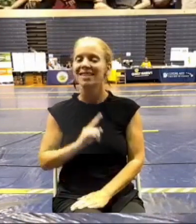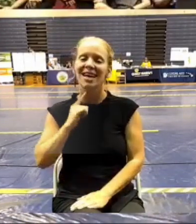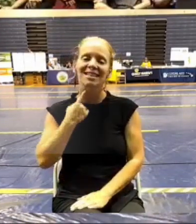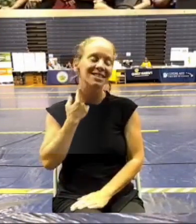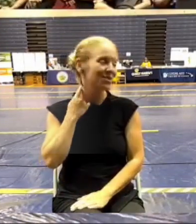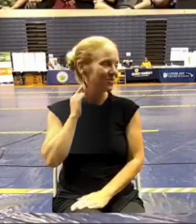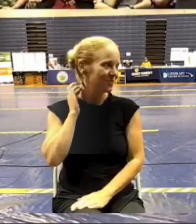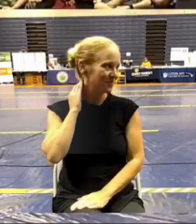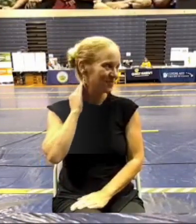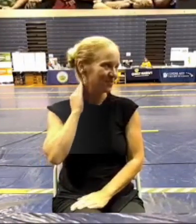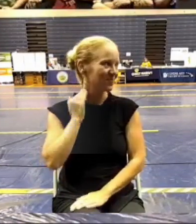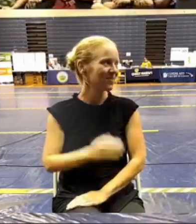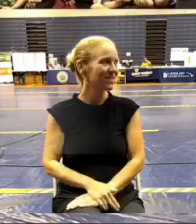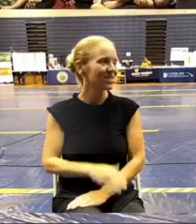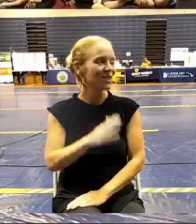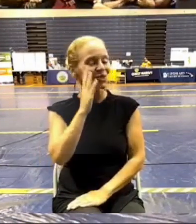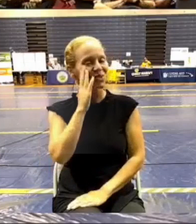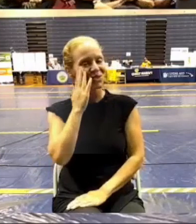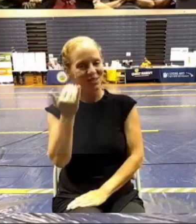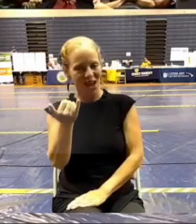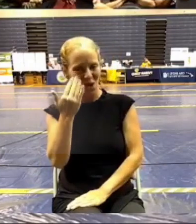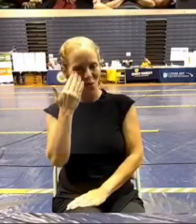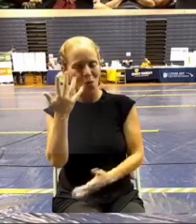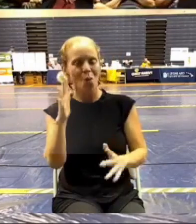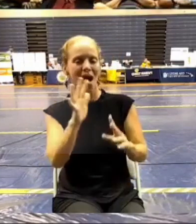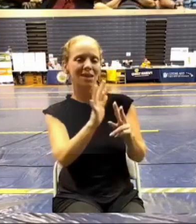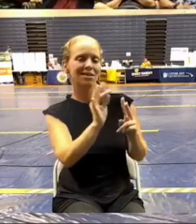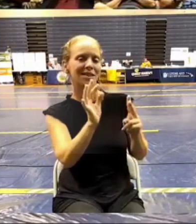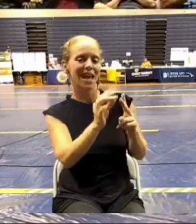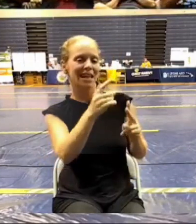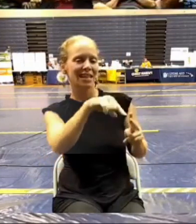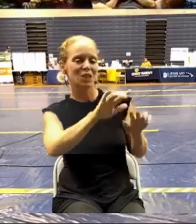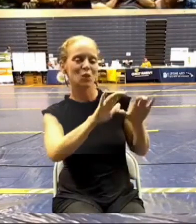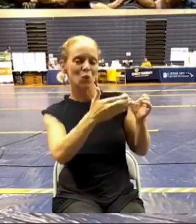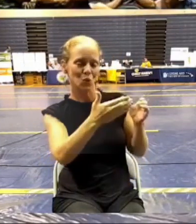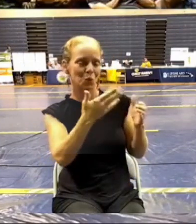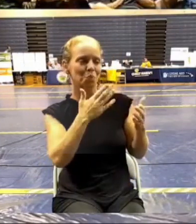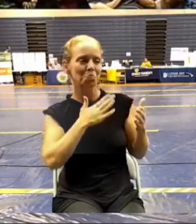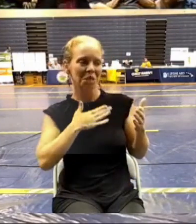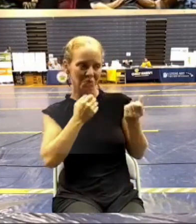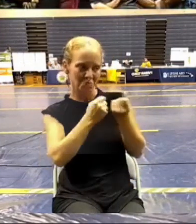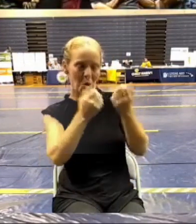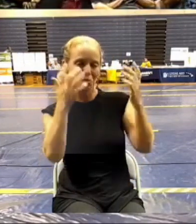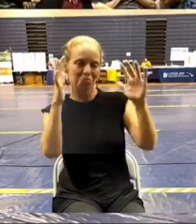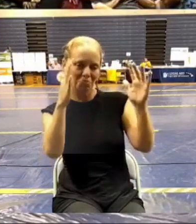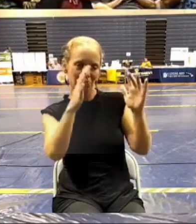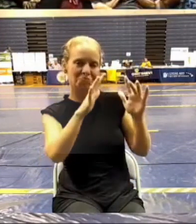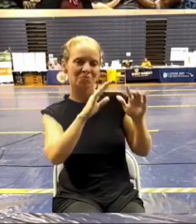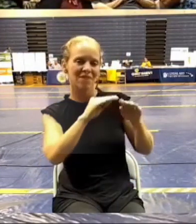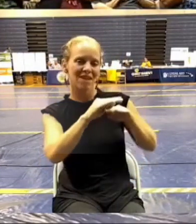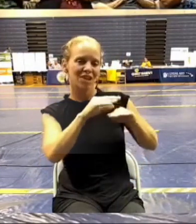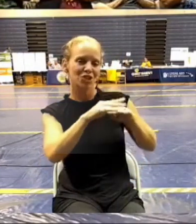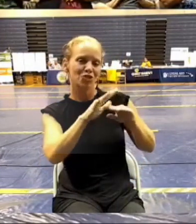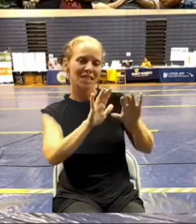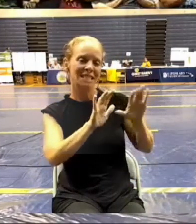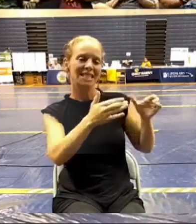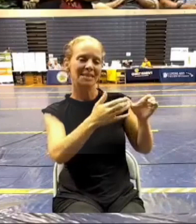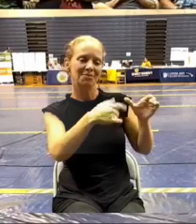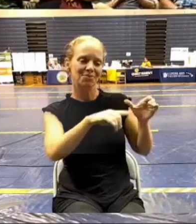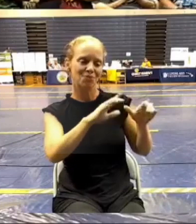Okay, so now you know why we selected this group. Yeah, how about a nice hand for our advisory team? They are a bunch of real quality